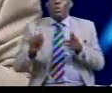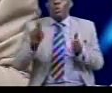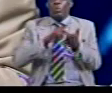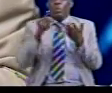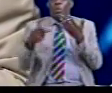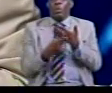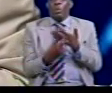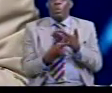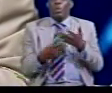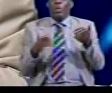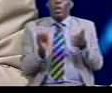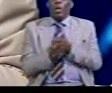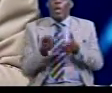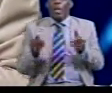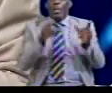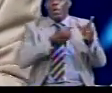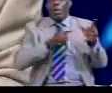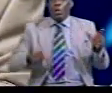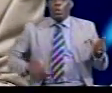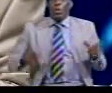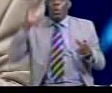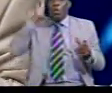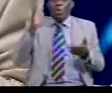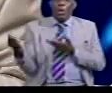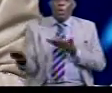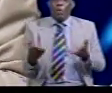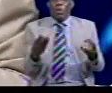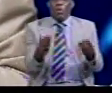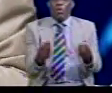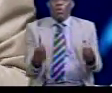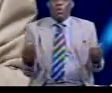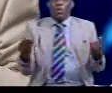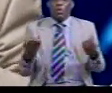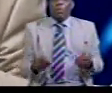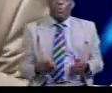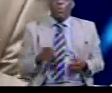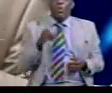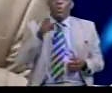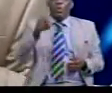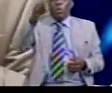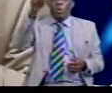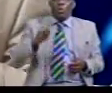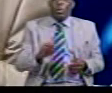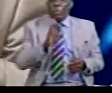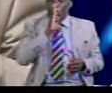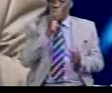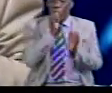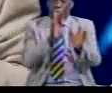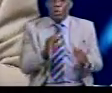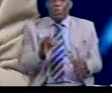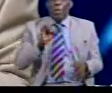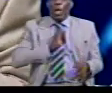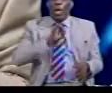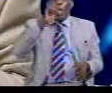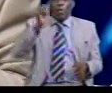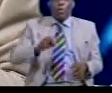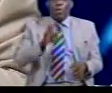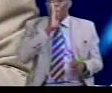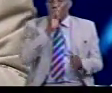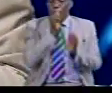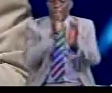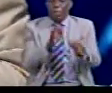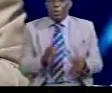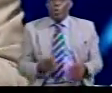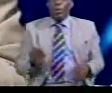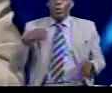apporte la solution. That the Lord will bring solution. Tu dois être béni. You must be blessed. Je dois être béni. I must be blessed. Nous devons être bénis.